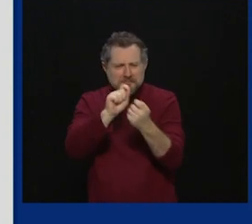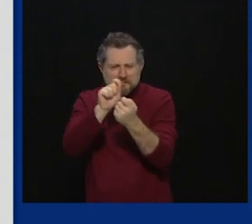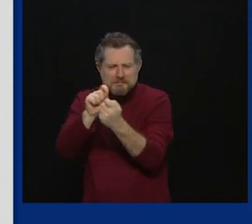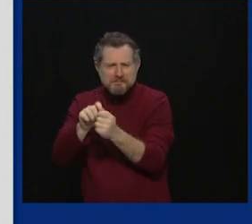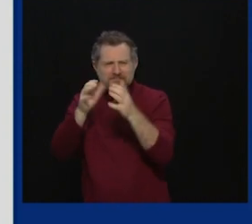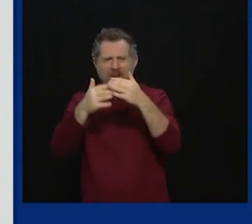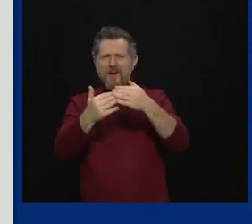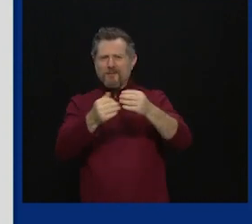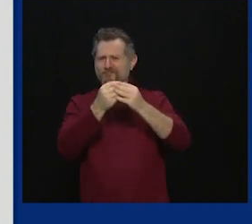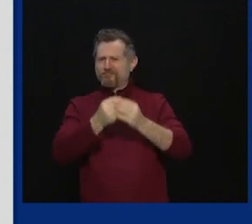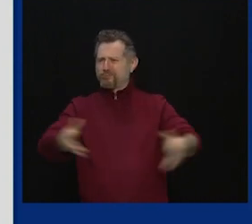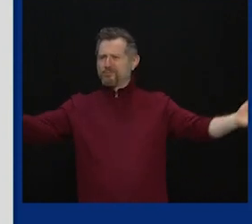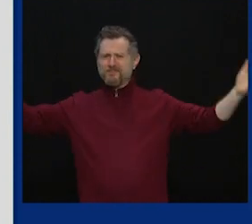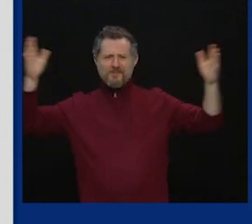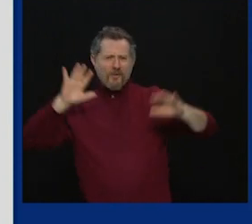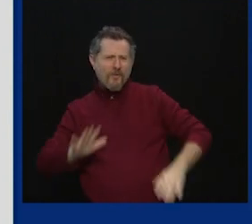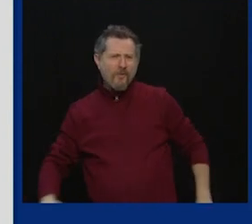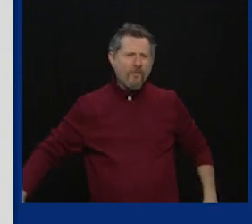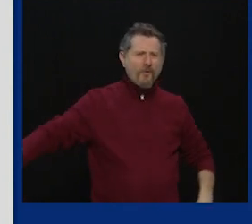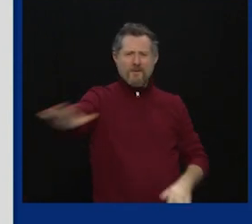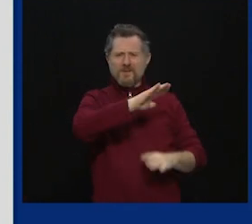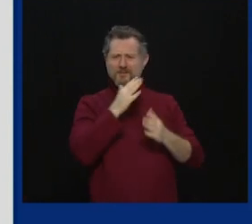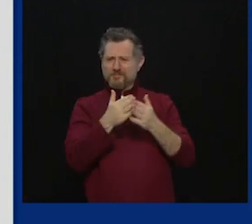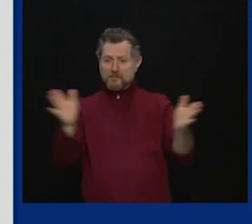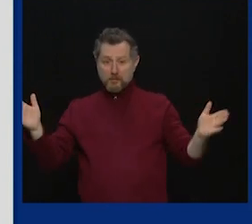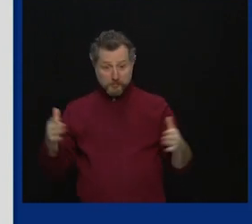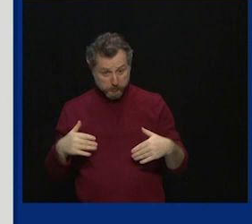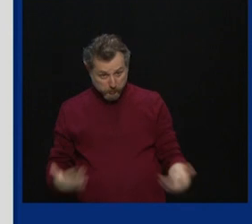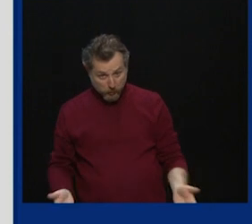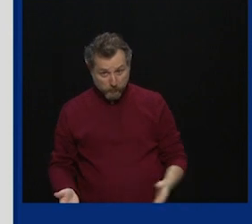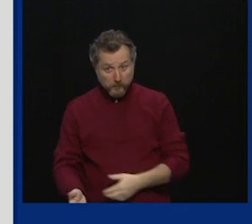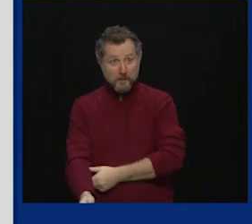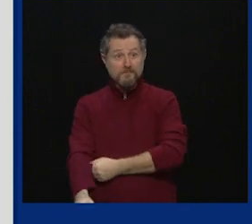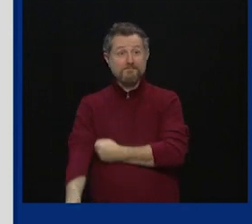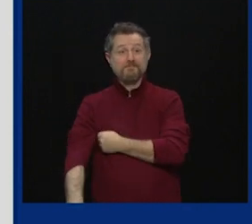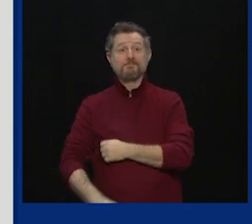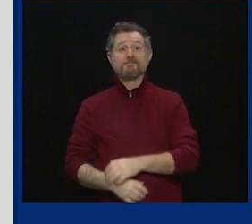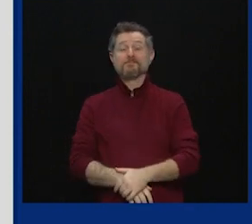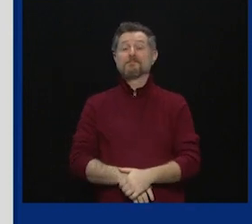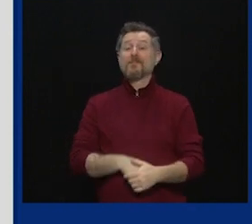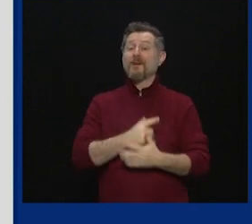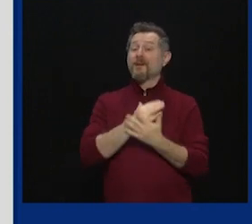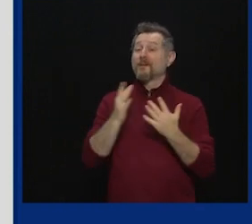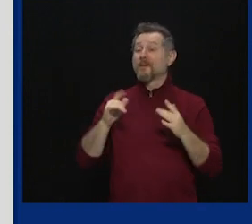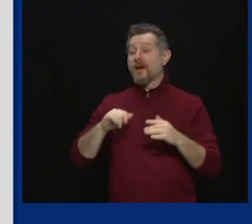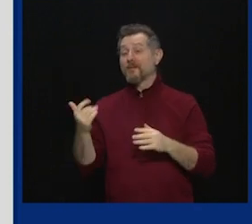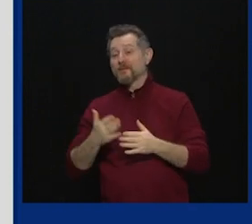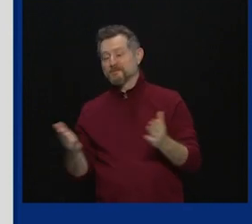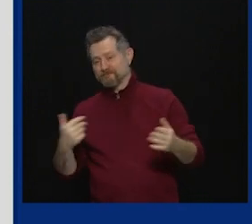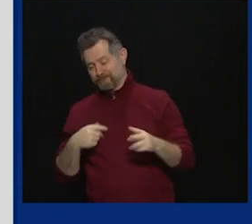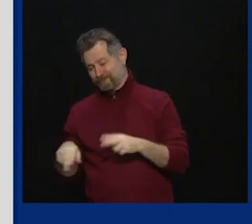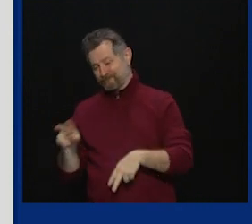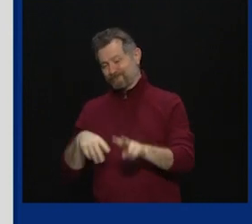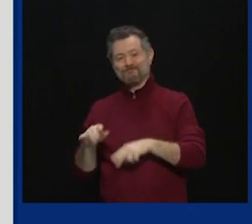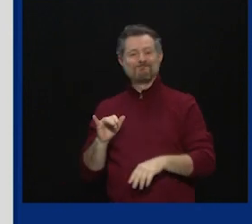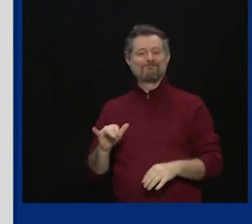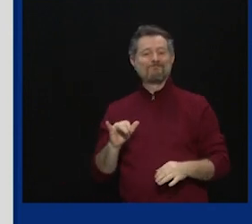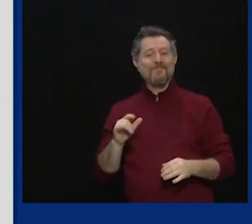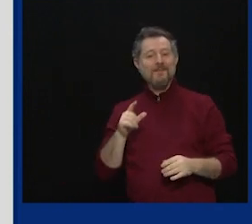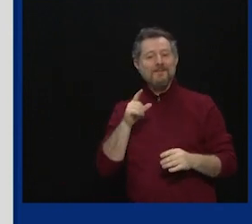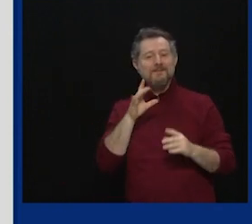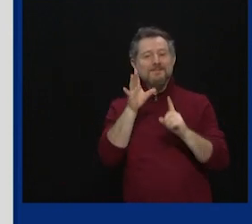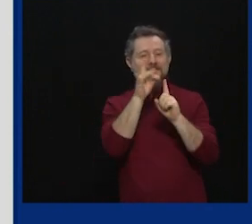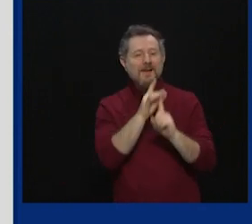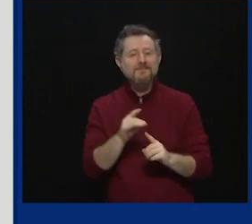So the other thing I was looking at, cases, hospitalizations. I told you I'm watching the